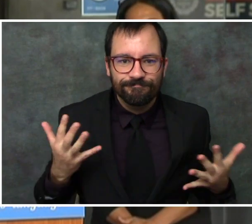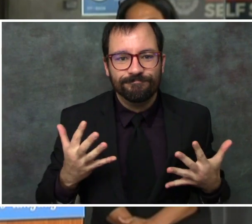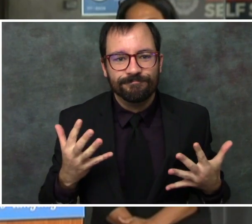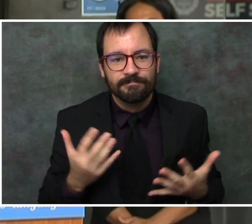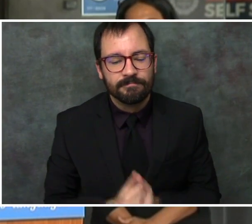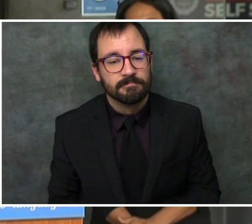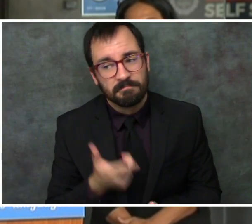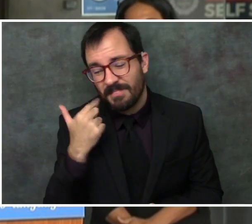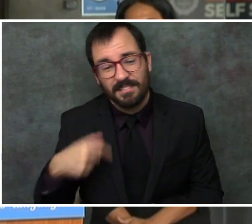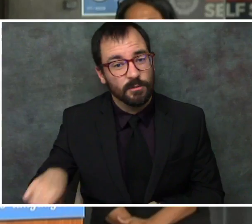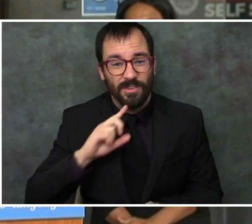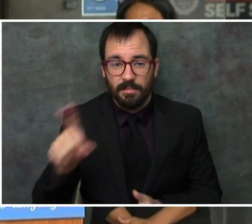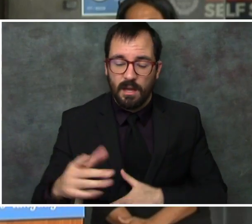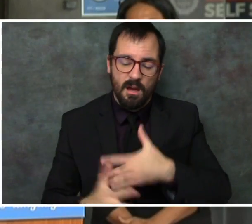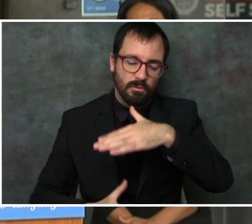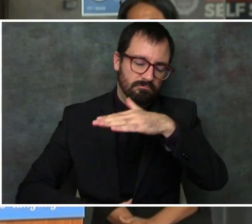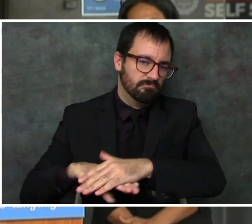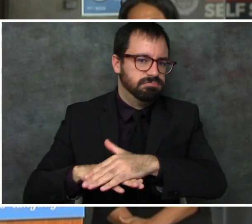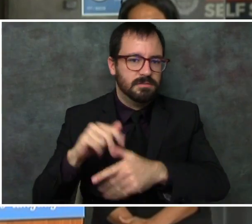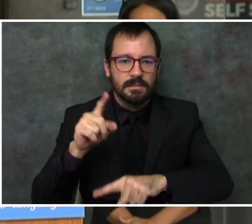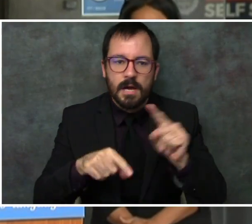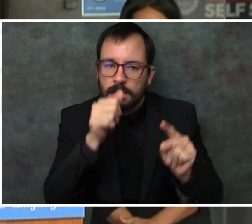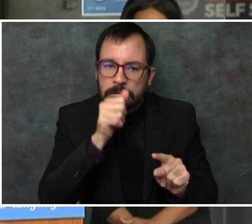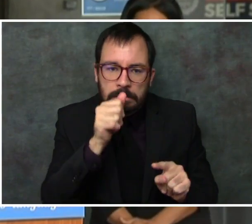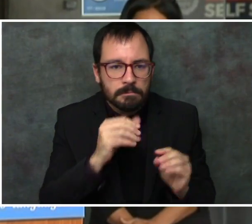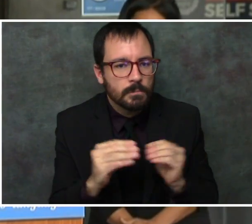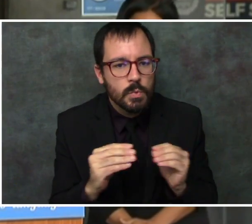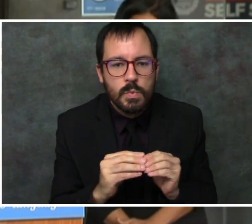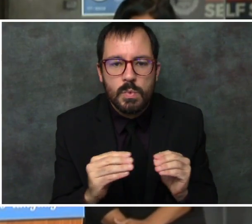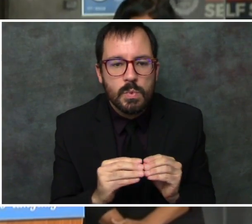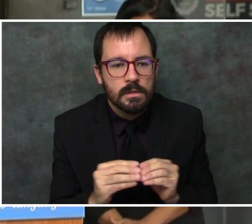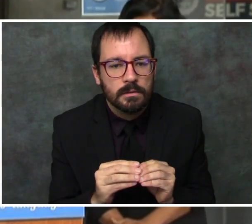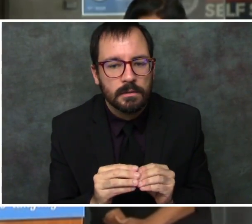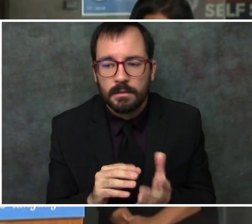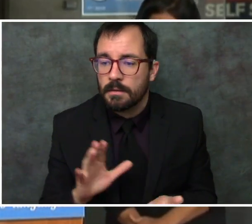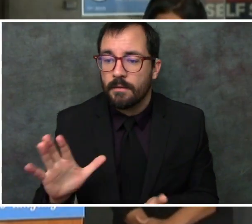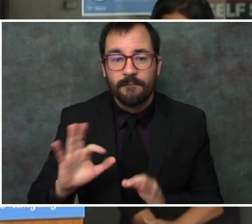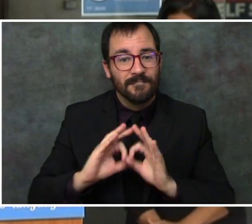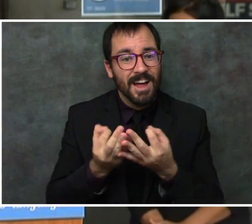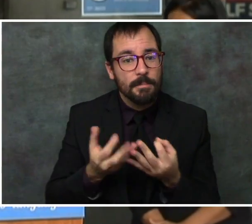cannot continue to suffer anymore. So thank you for your time.